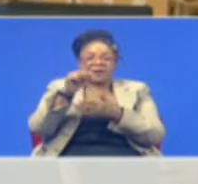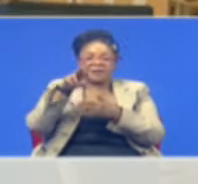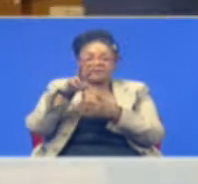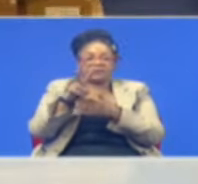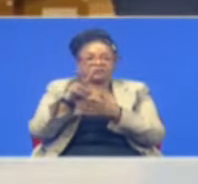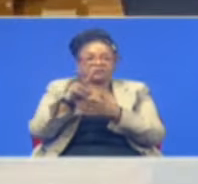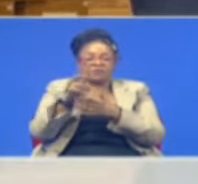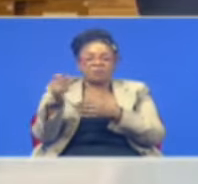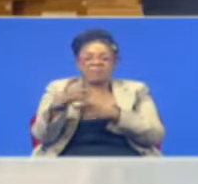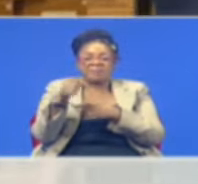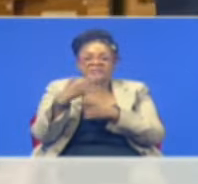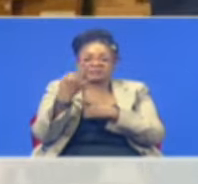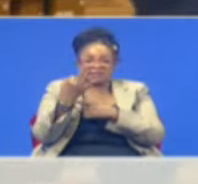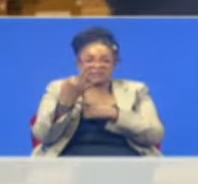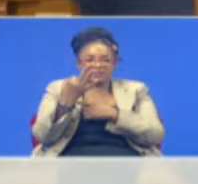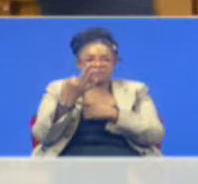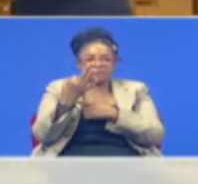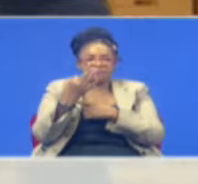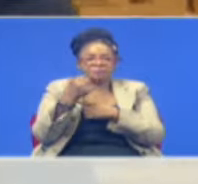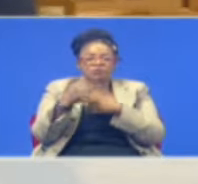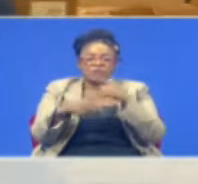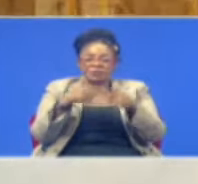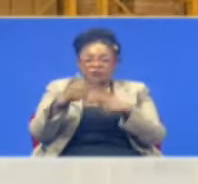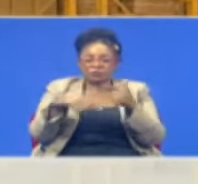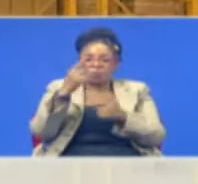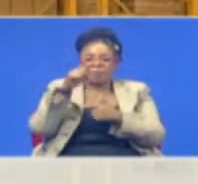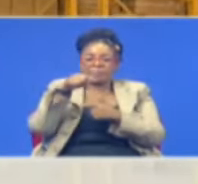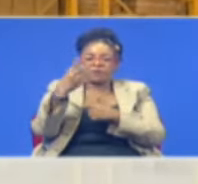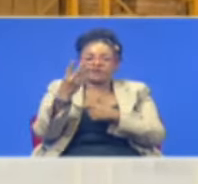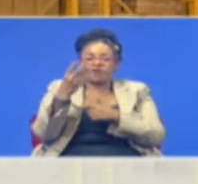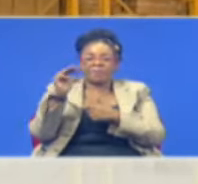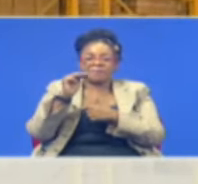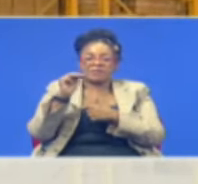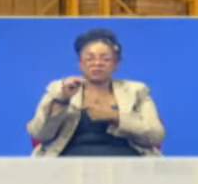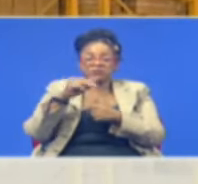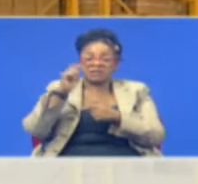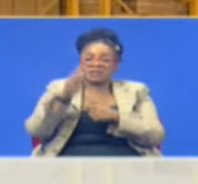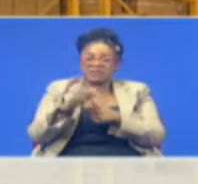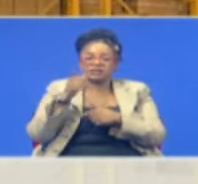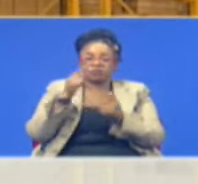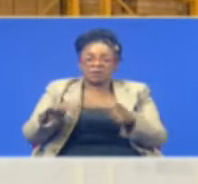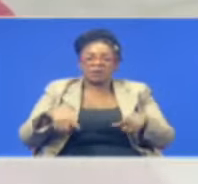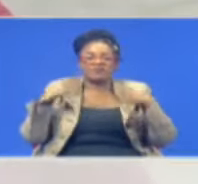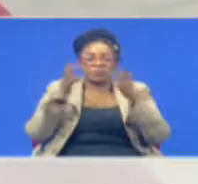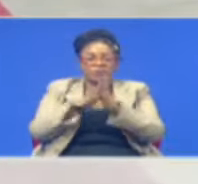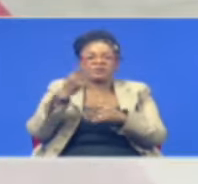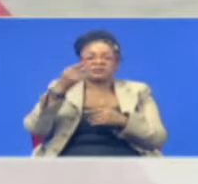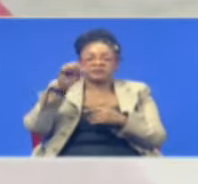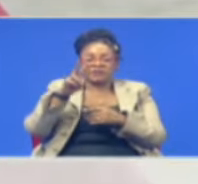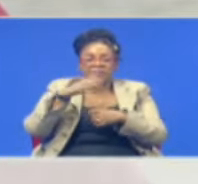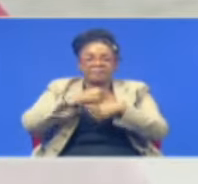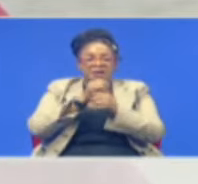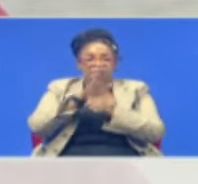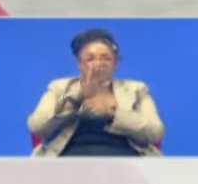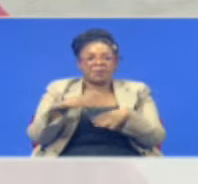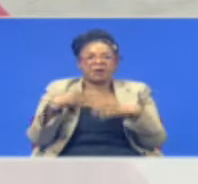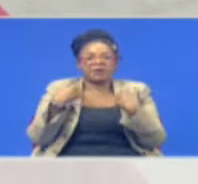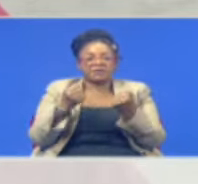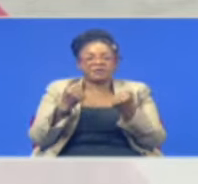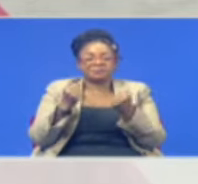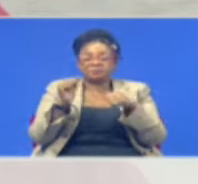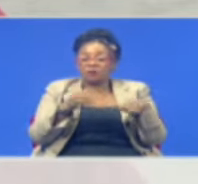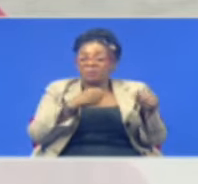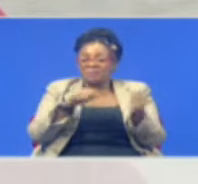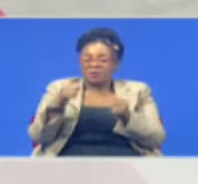for 3 months to keep the 1.4 million Kenyans living with HIV healthy. Homa Bay County is expected to get